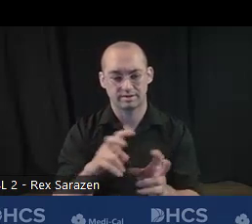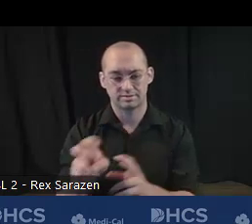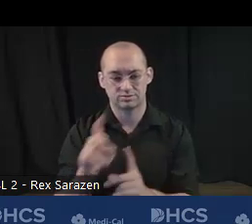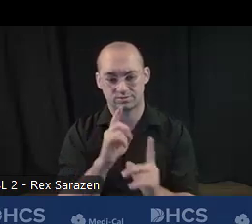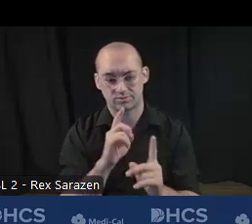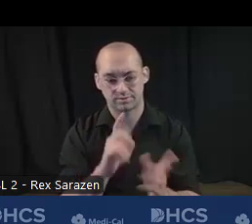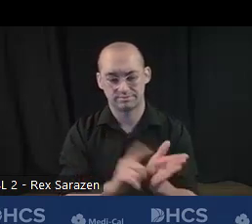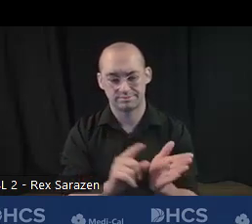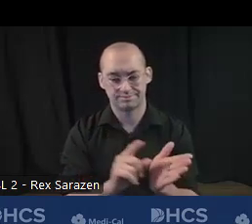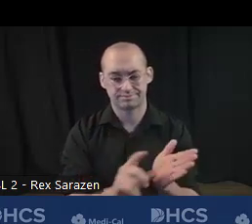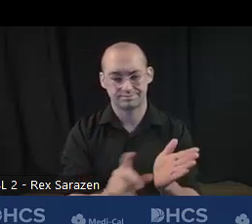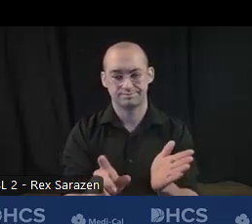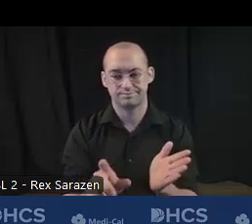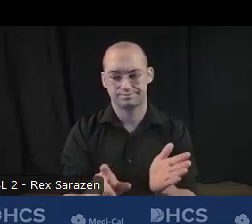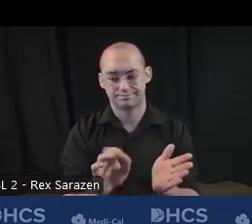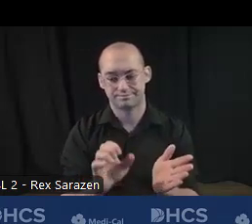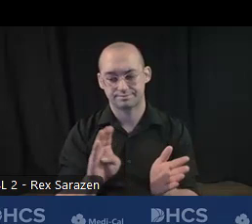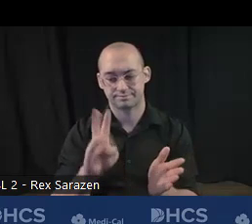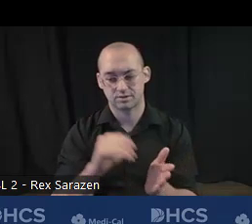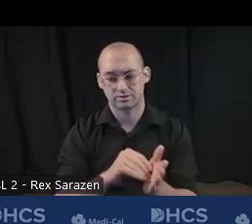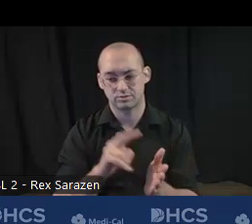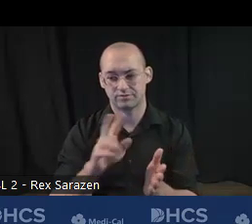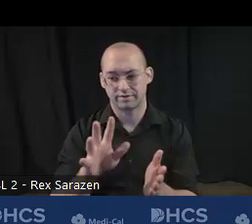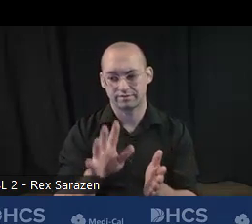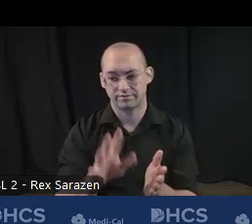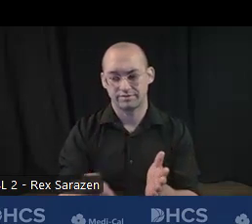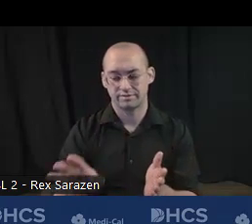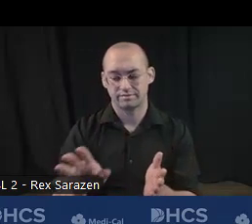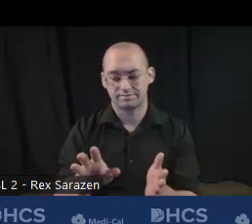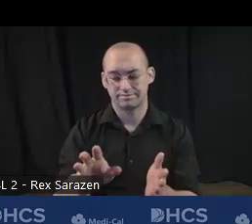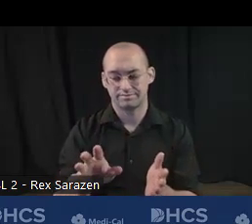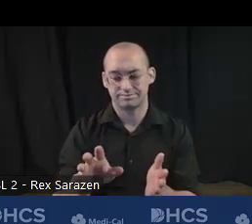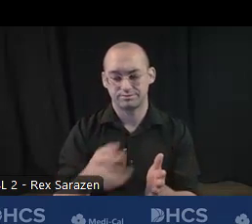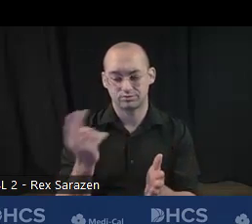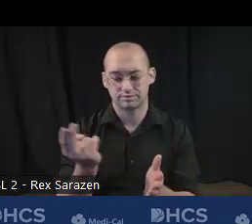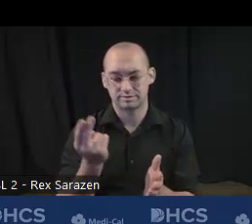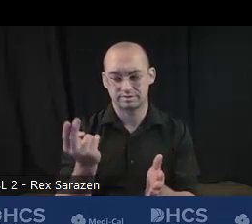in February of 2025. And then using,